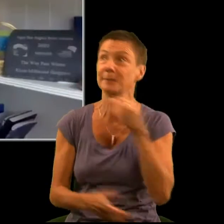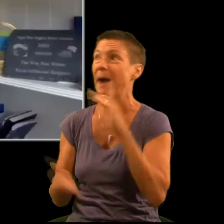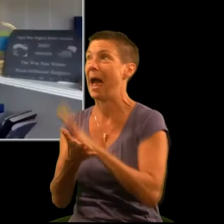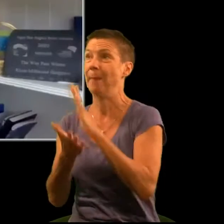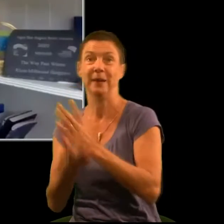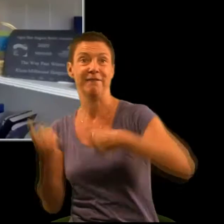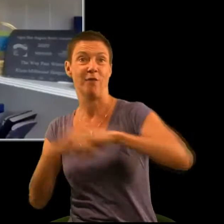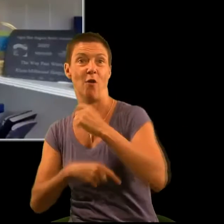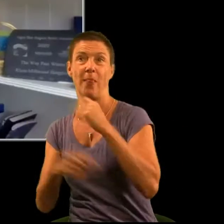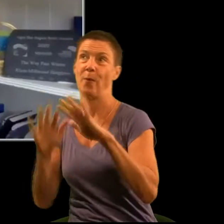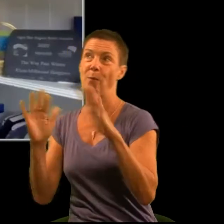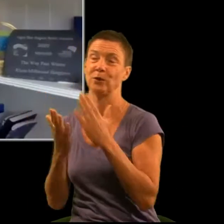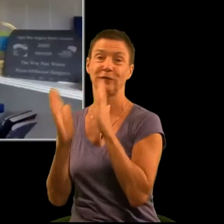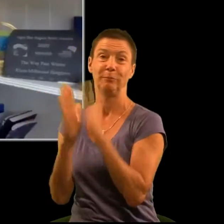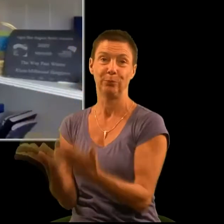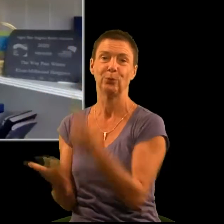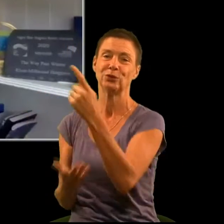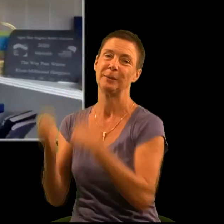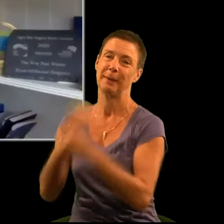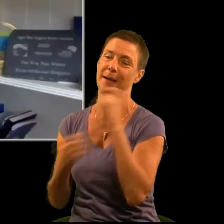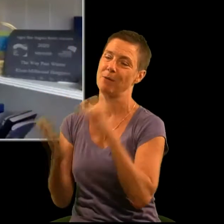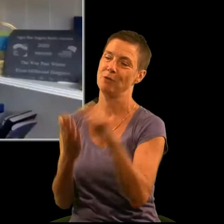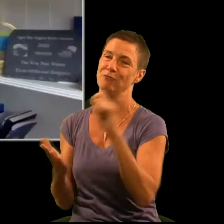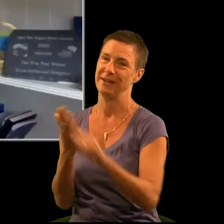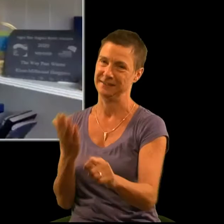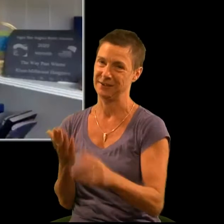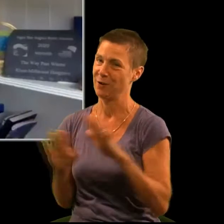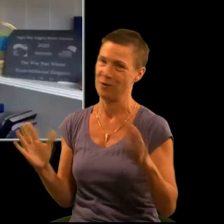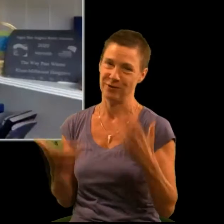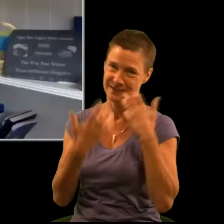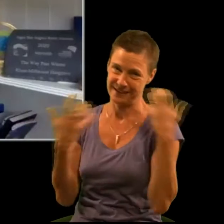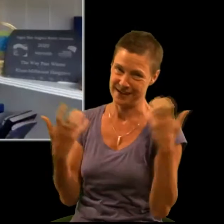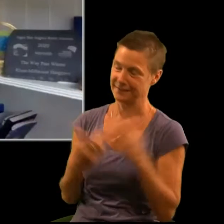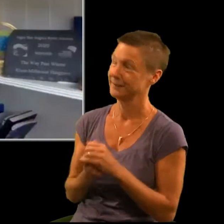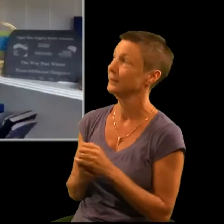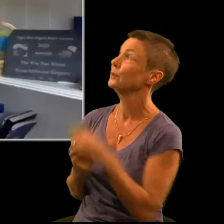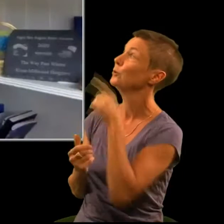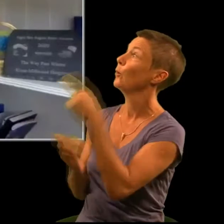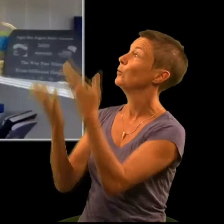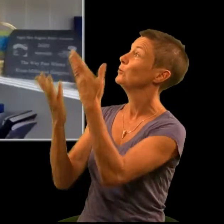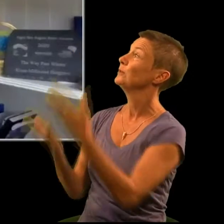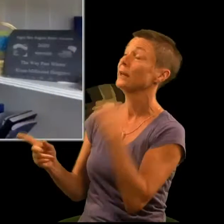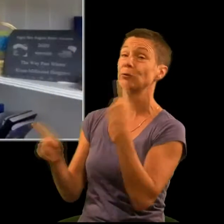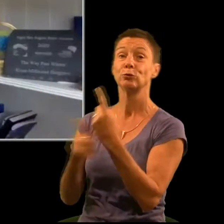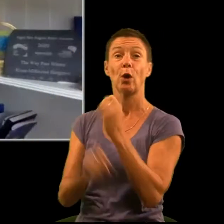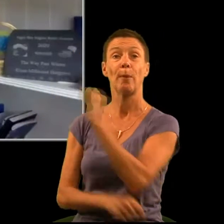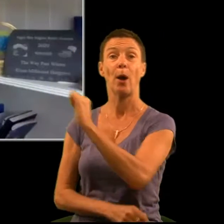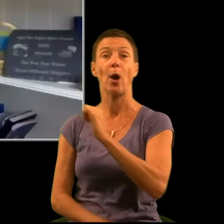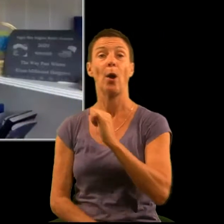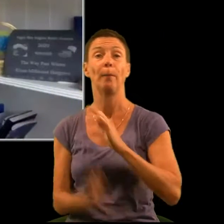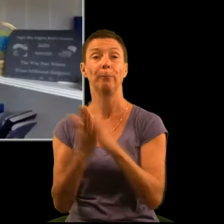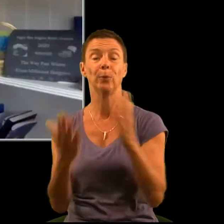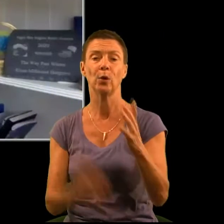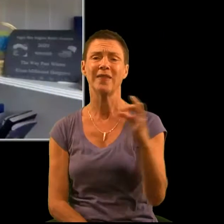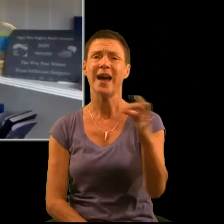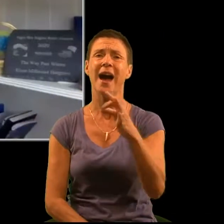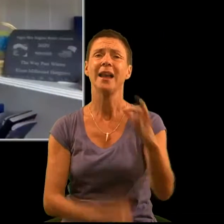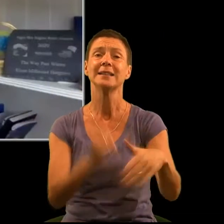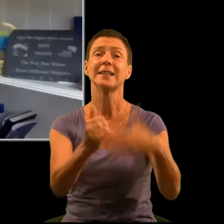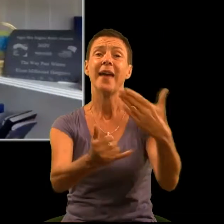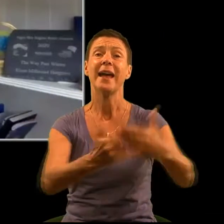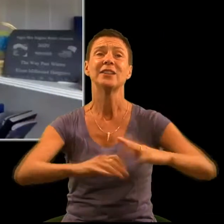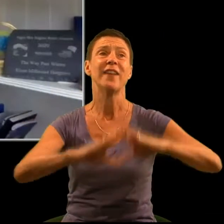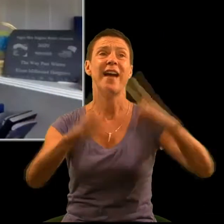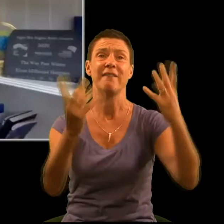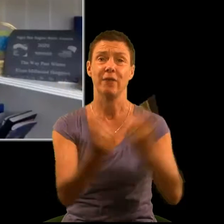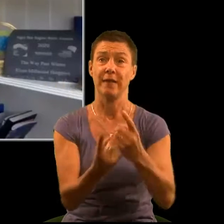for the world of books, she became a writer instead. And today she's going to talk about her book, The Island at the End of Everything, and also her